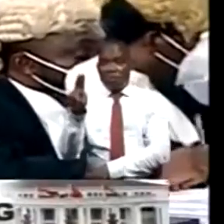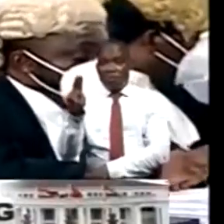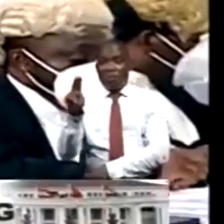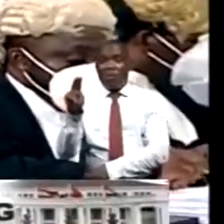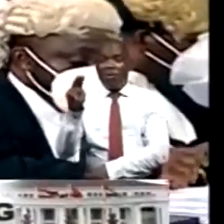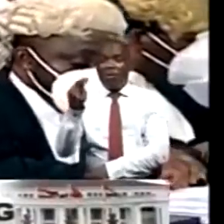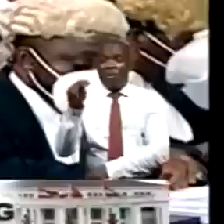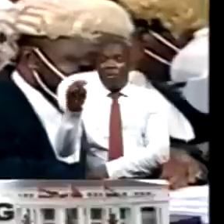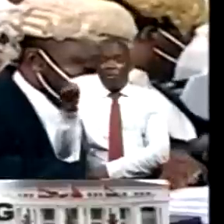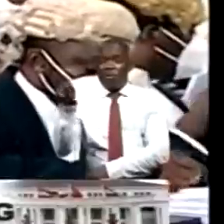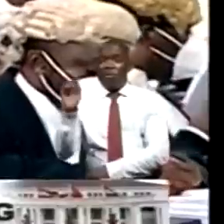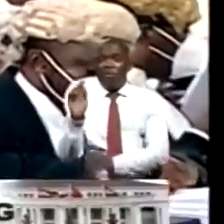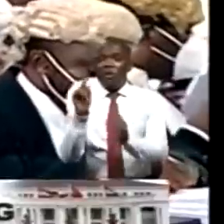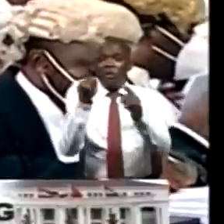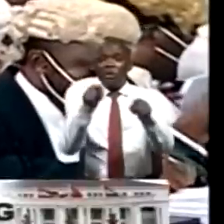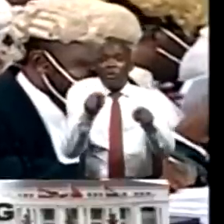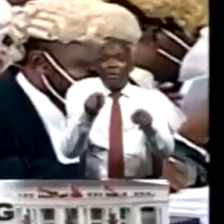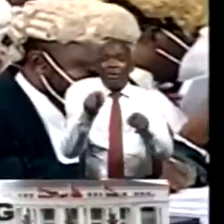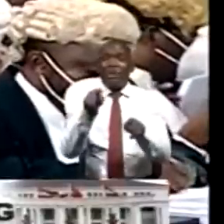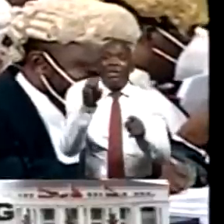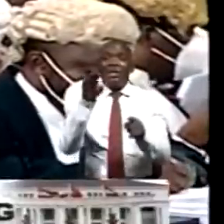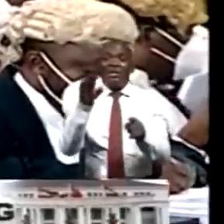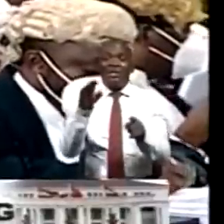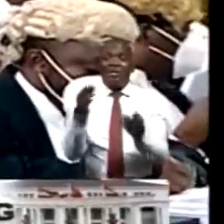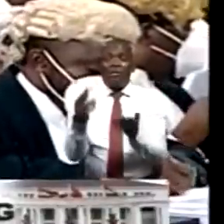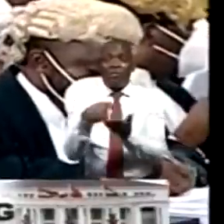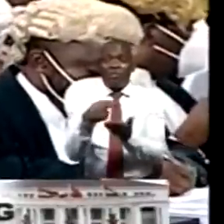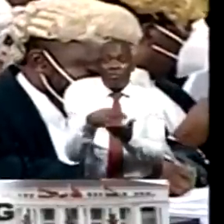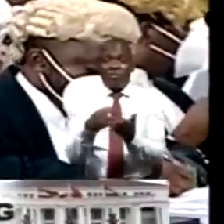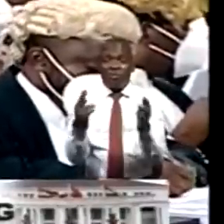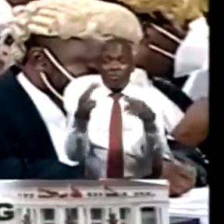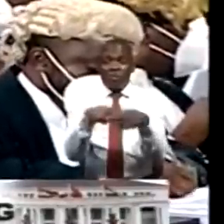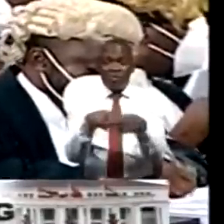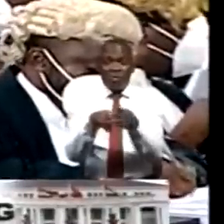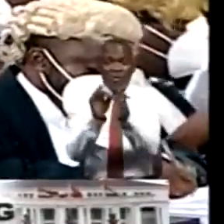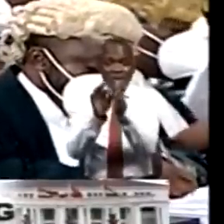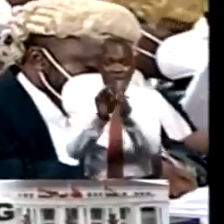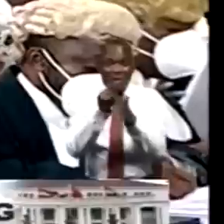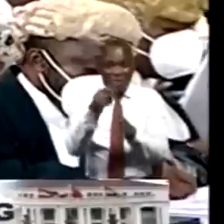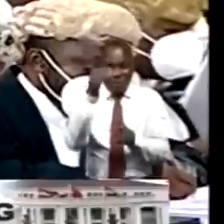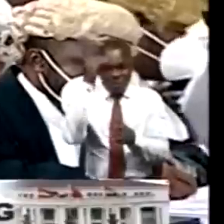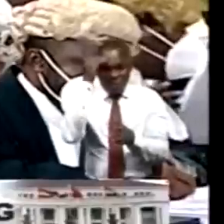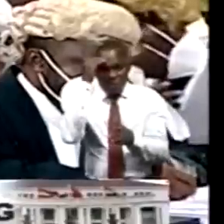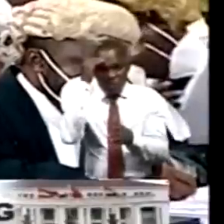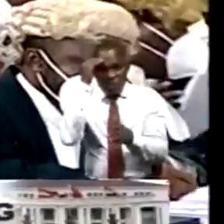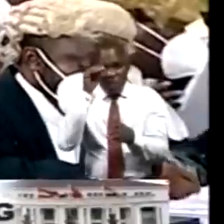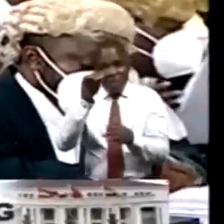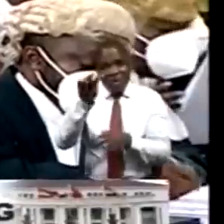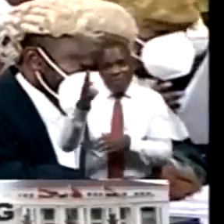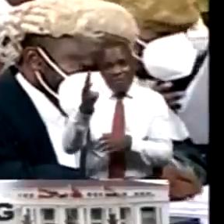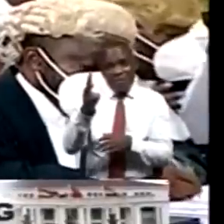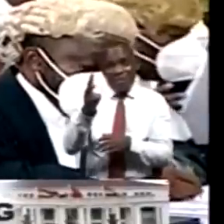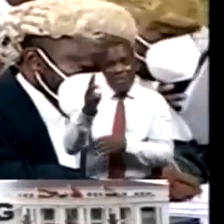going into the strong room, did you familiarize yourself with the rules governing the 7th December